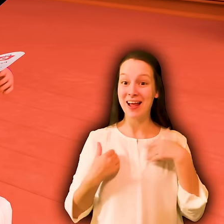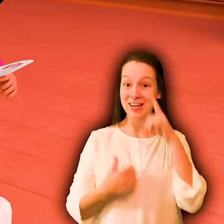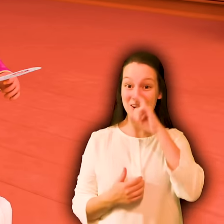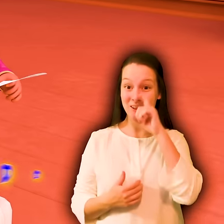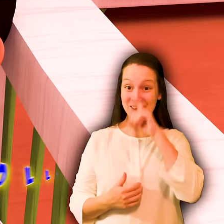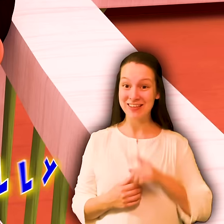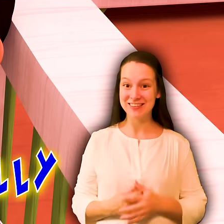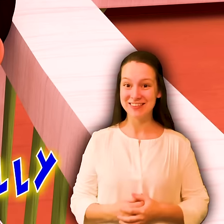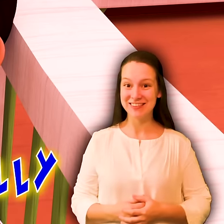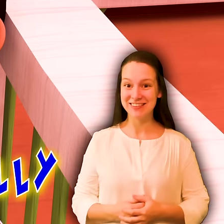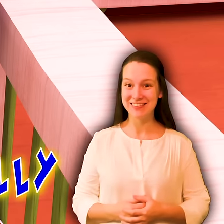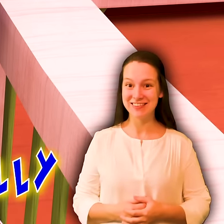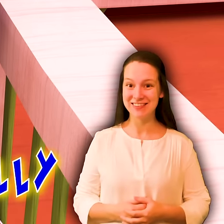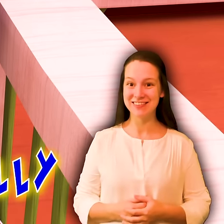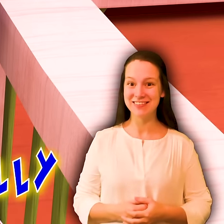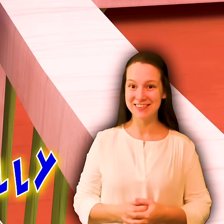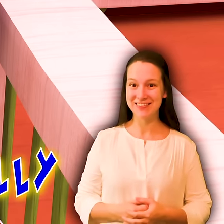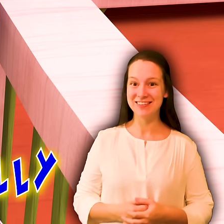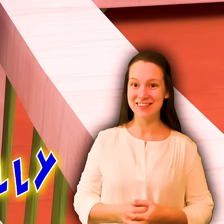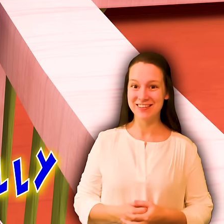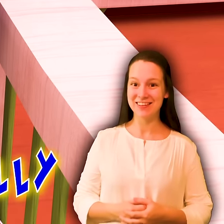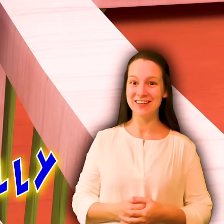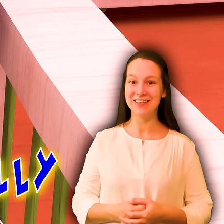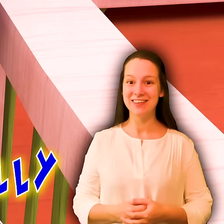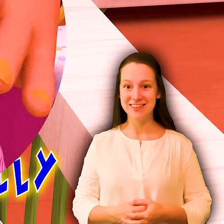miss polly had a dolly